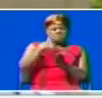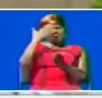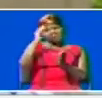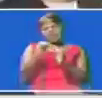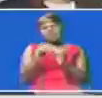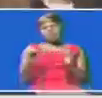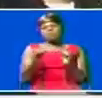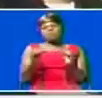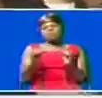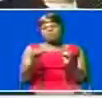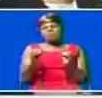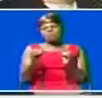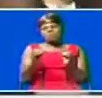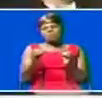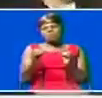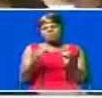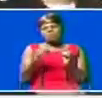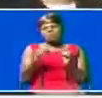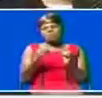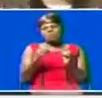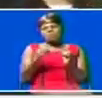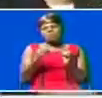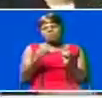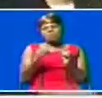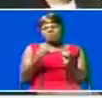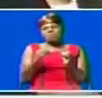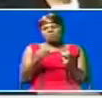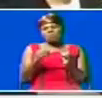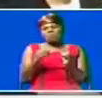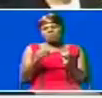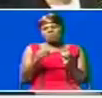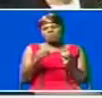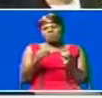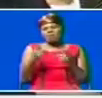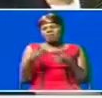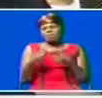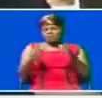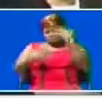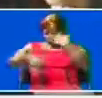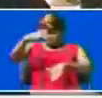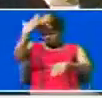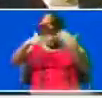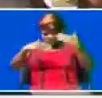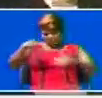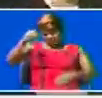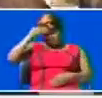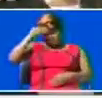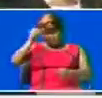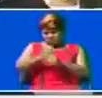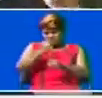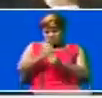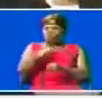I'm reading for. For the union makes us strong. But the university's academic and staff